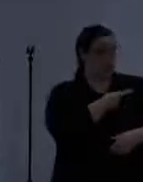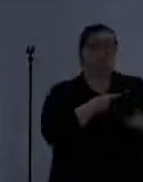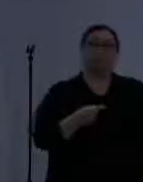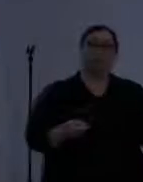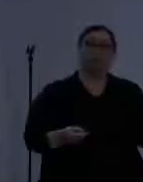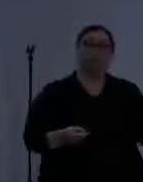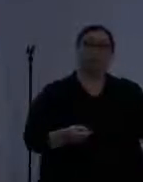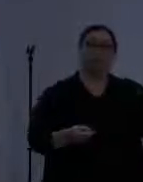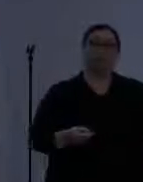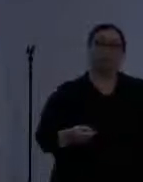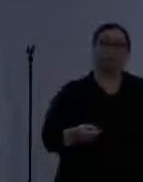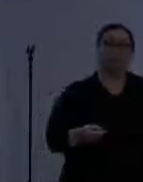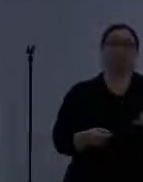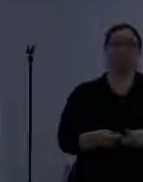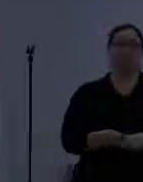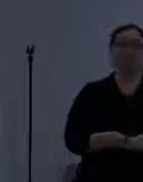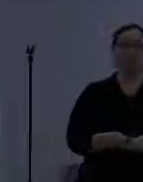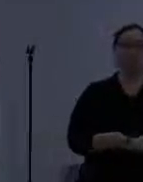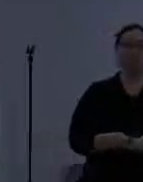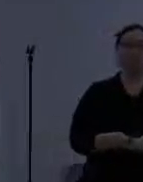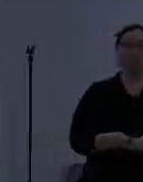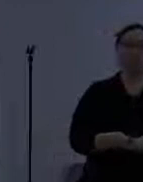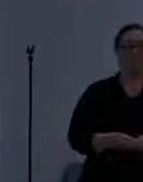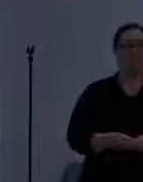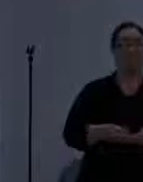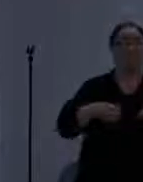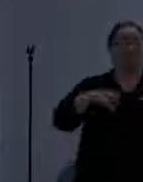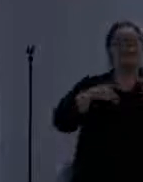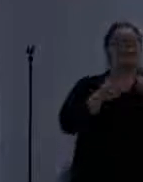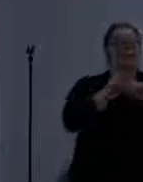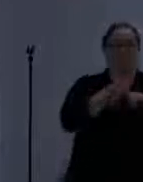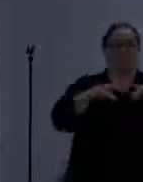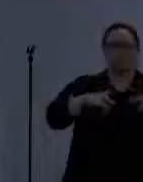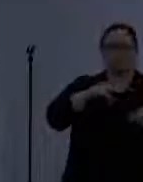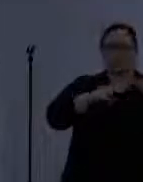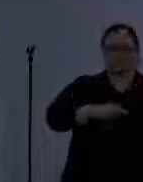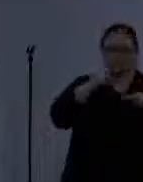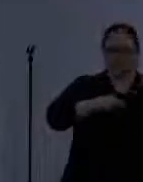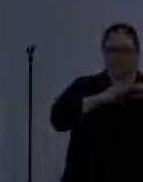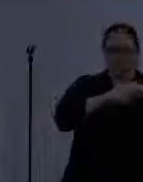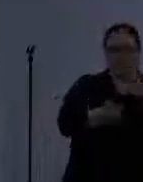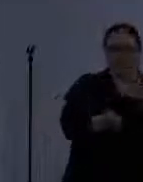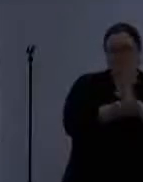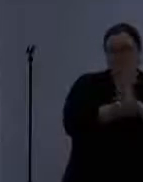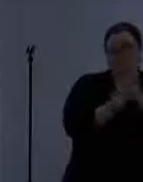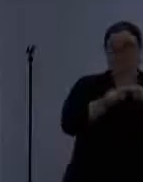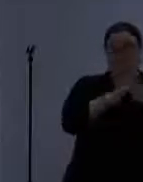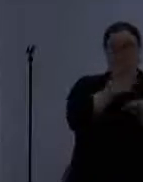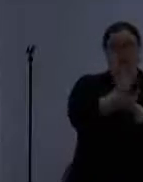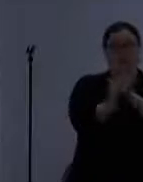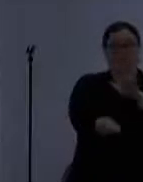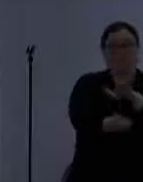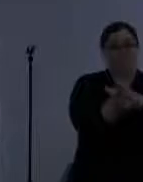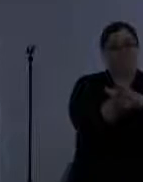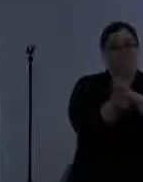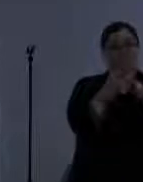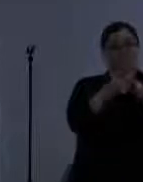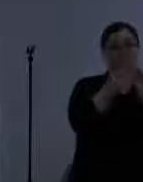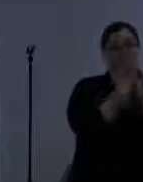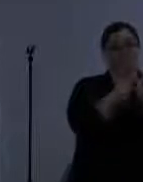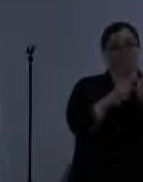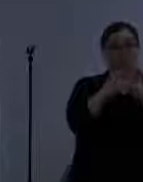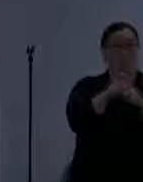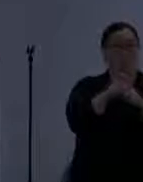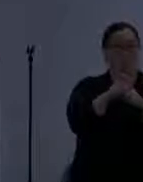Yes, it's an area which is still under development. If there's fraud is actually still being covered by